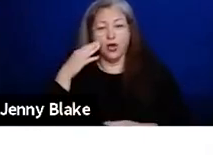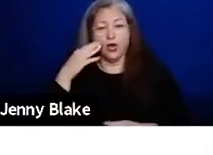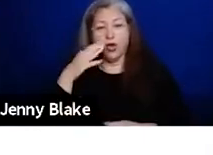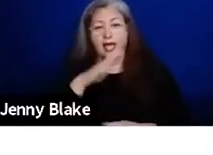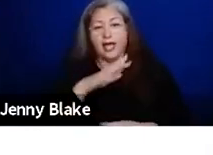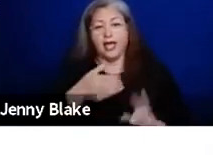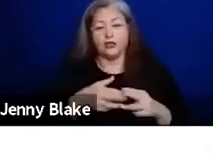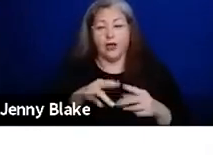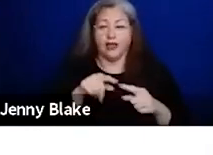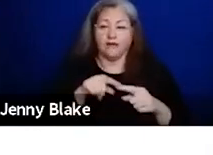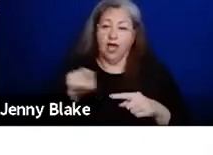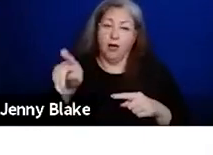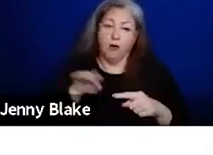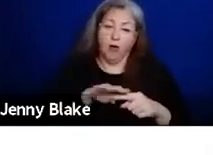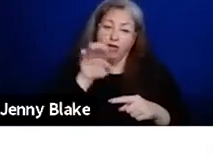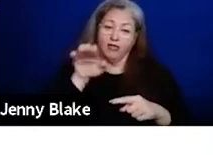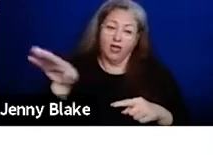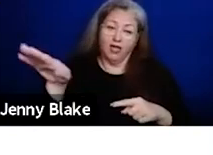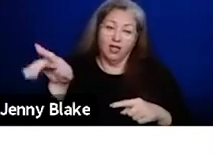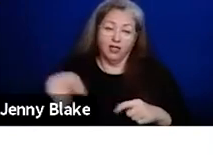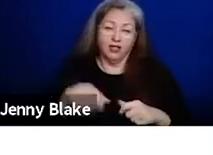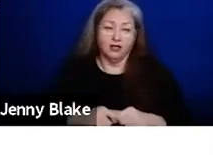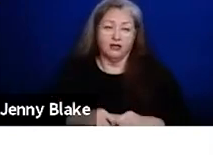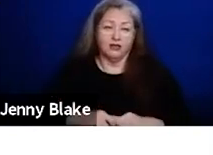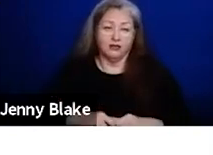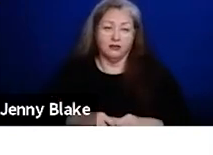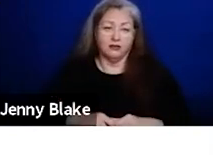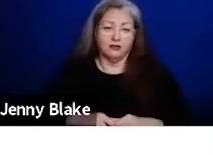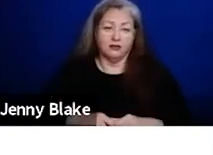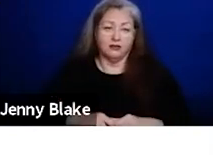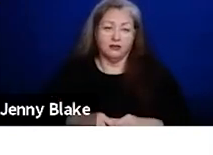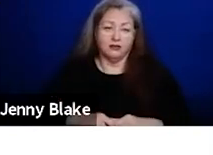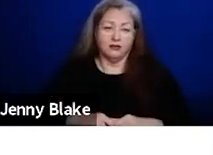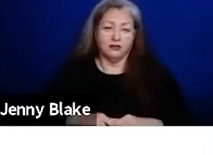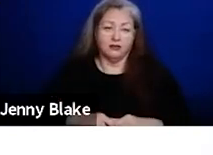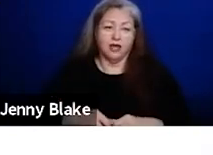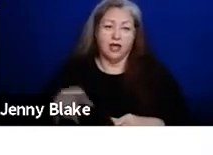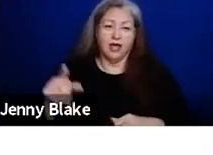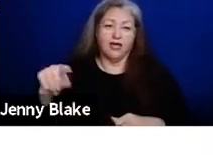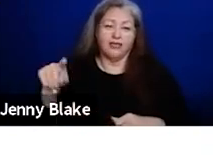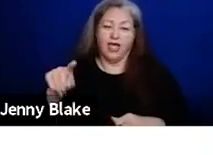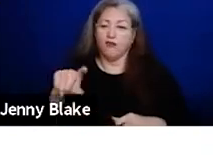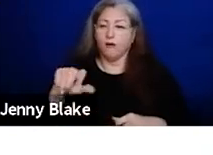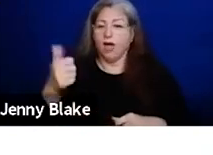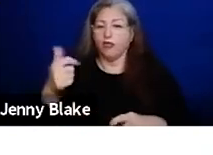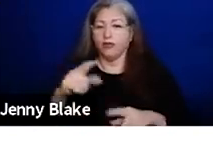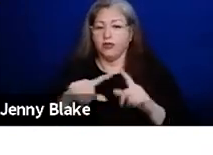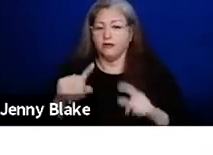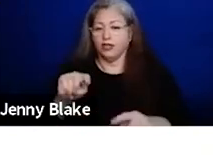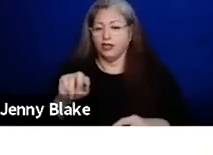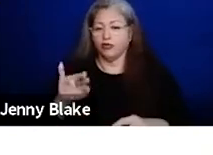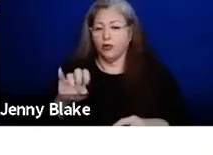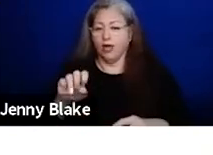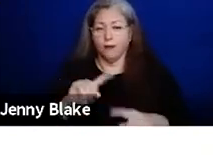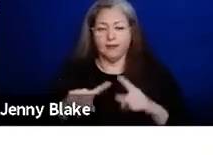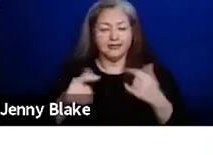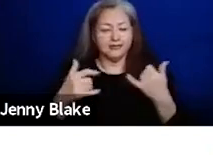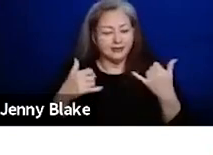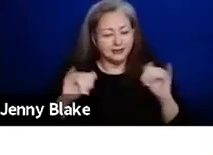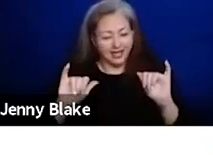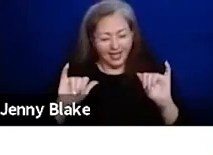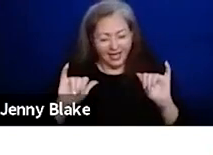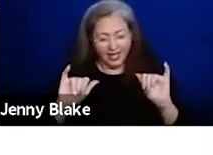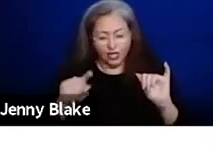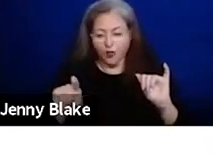relatives up on the hill, you know, they are of other tribes. That doesn't give anybody any right